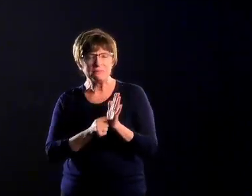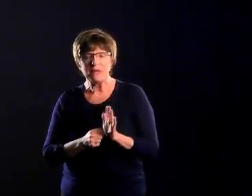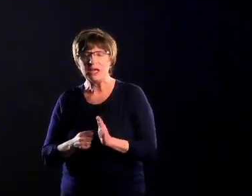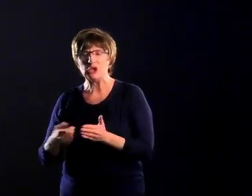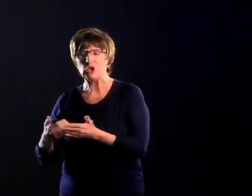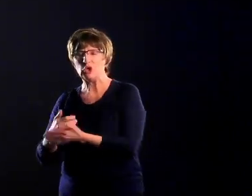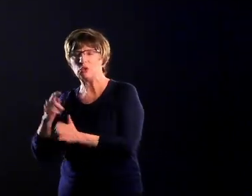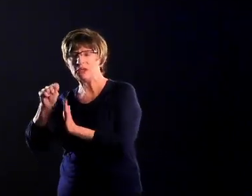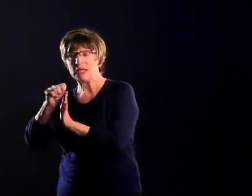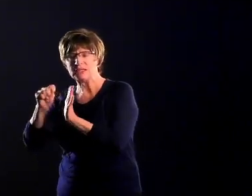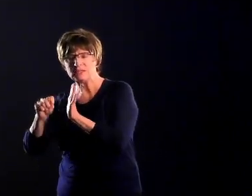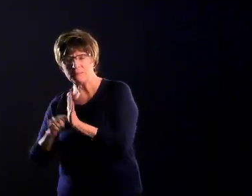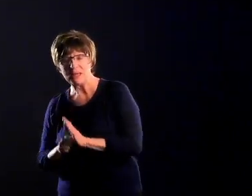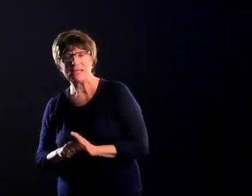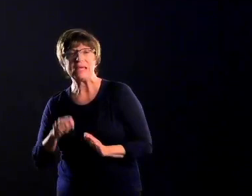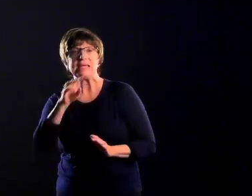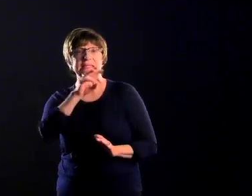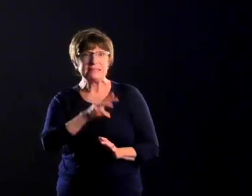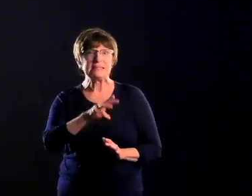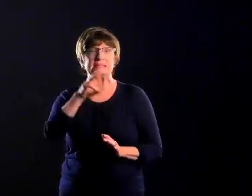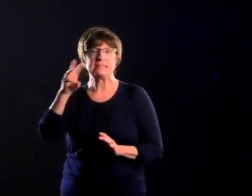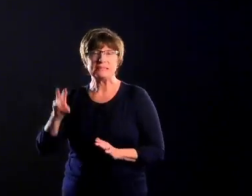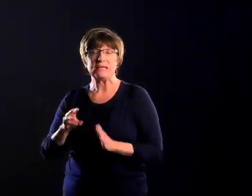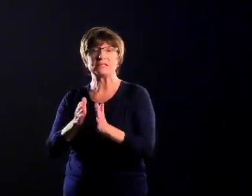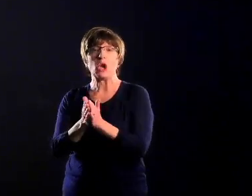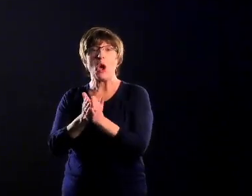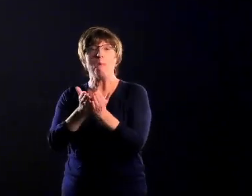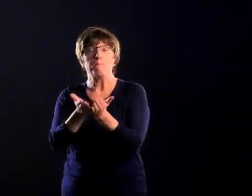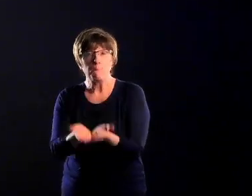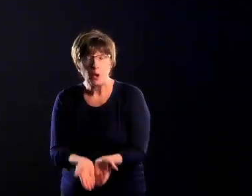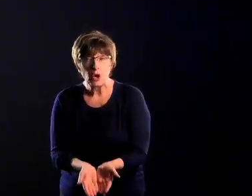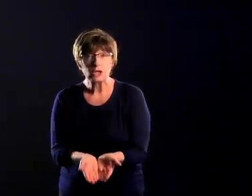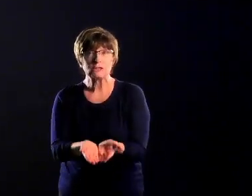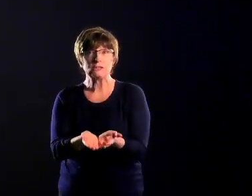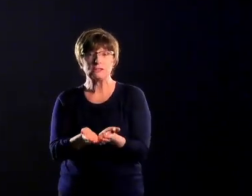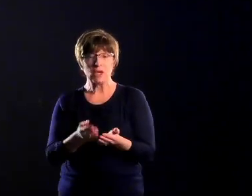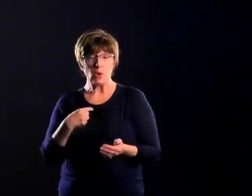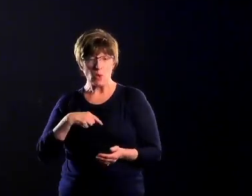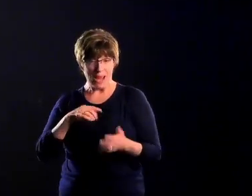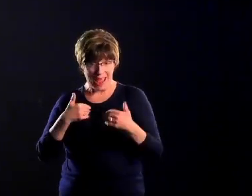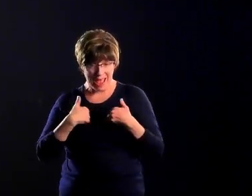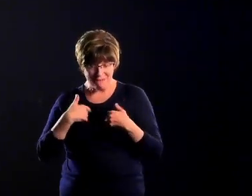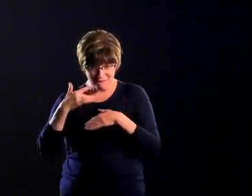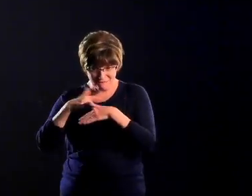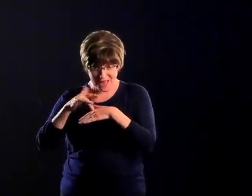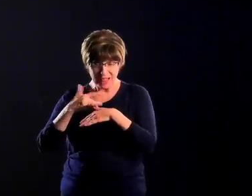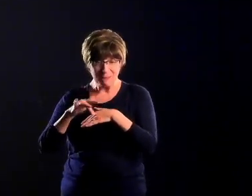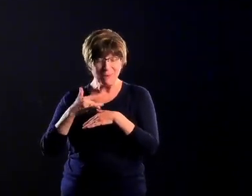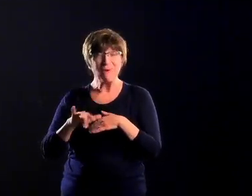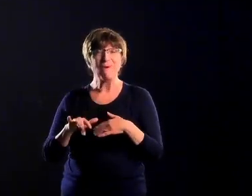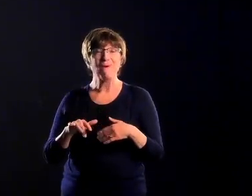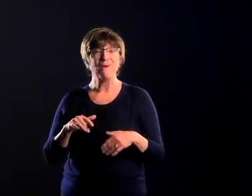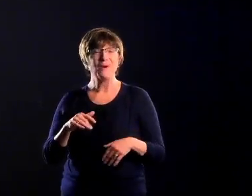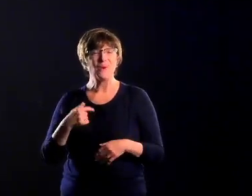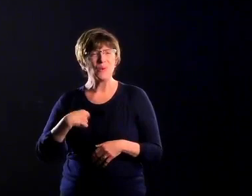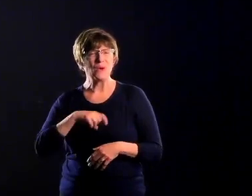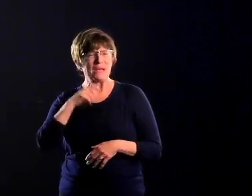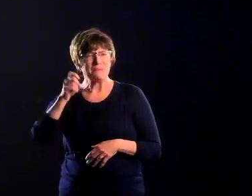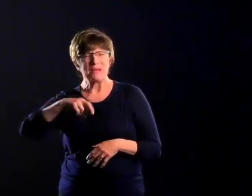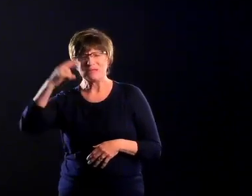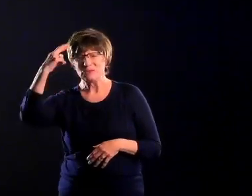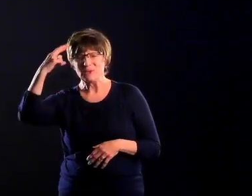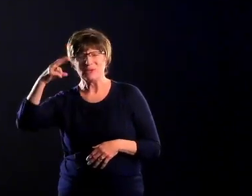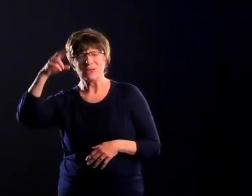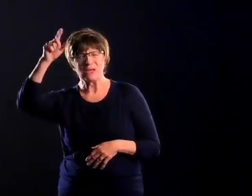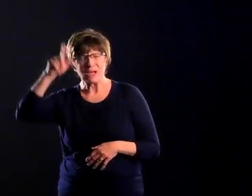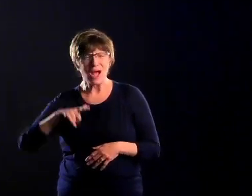have as a part of the canon of Scripture, we have that in front of us. We have that at our fingertips. We got to realize that God's word is